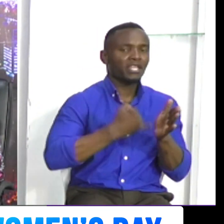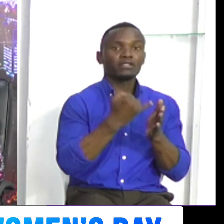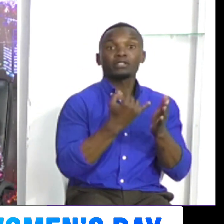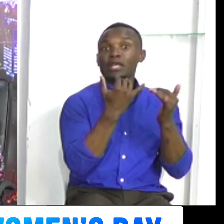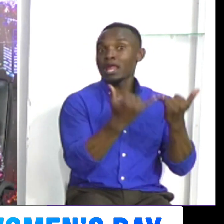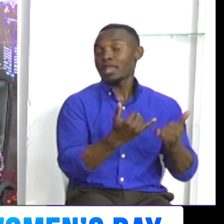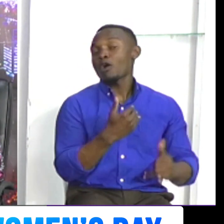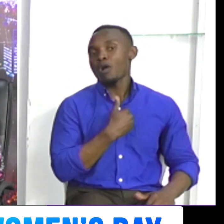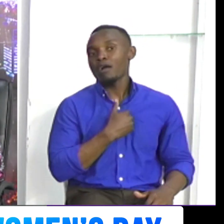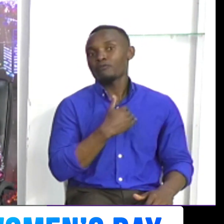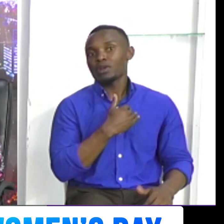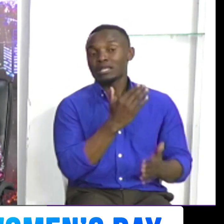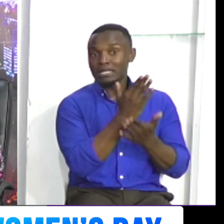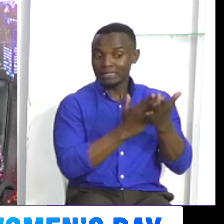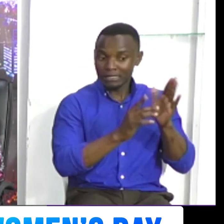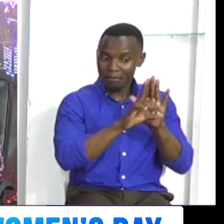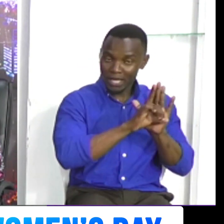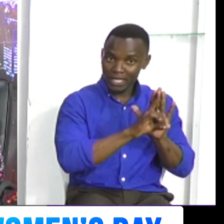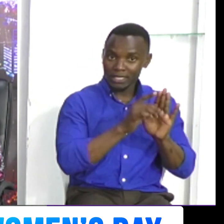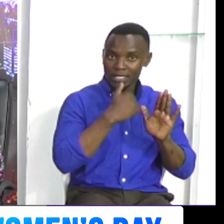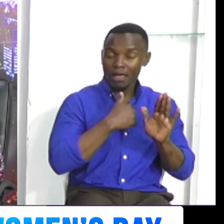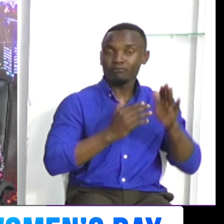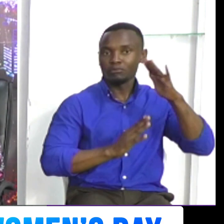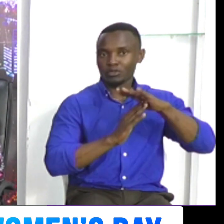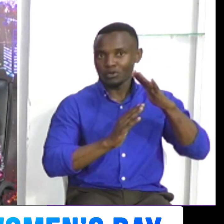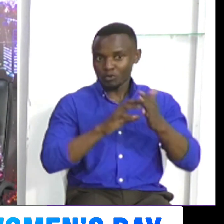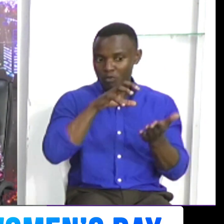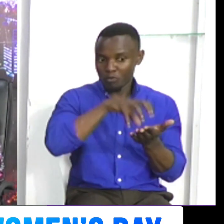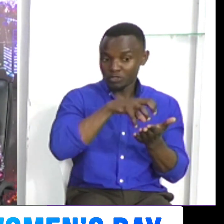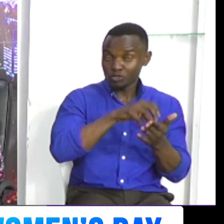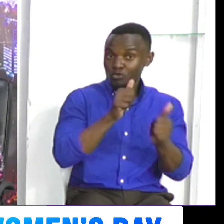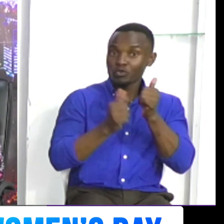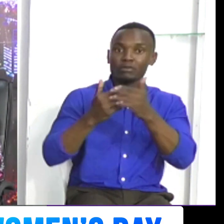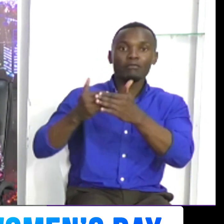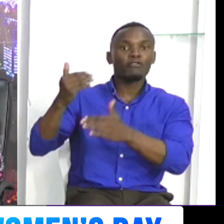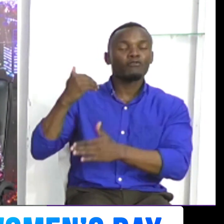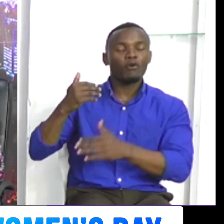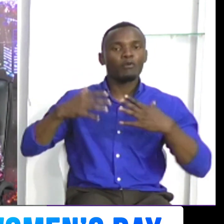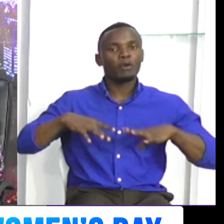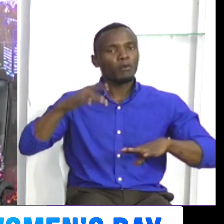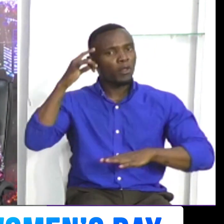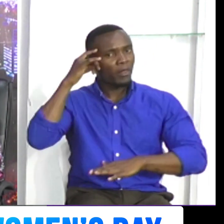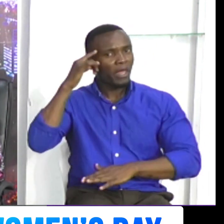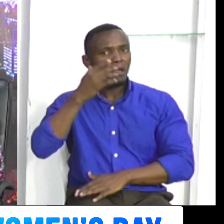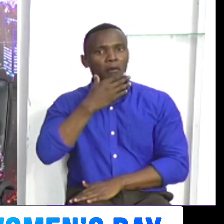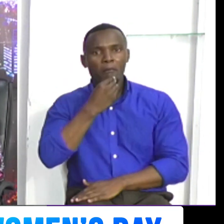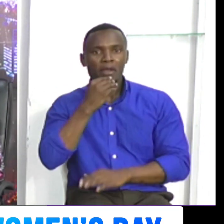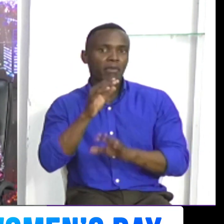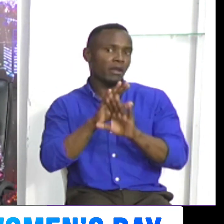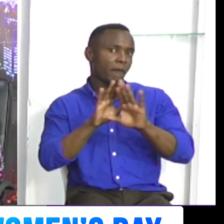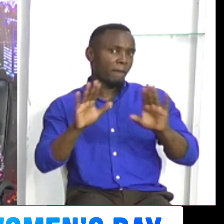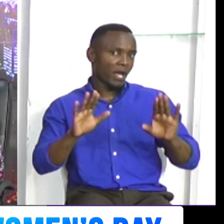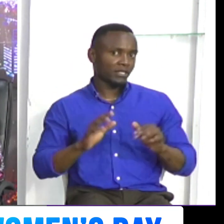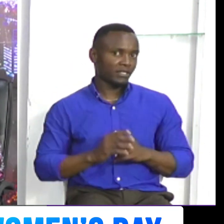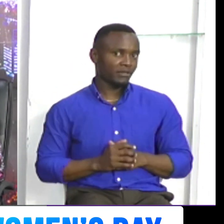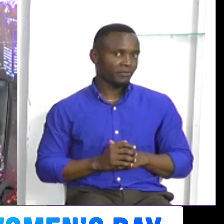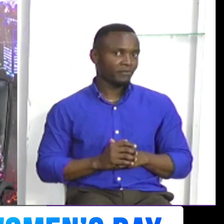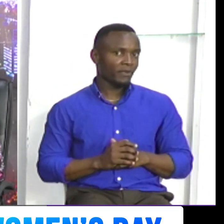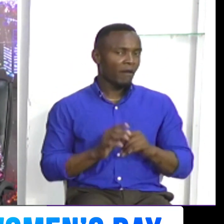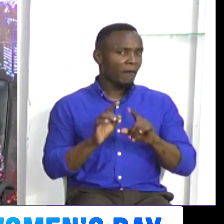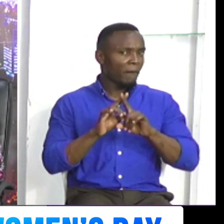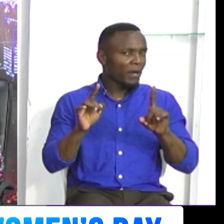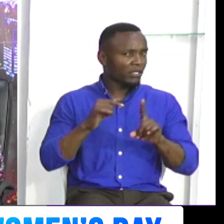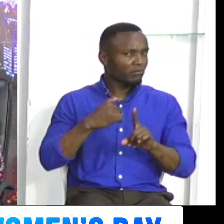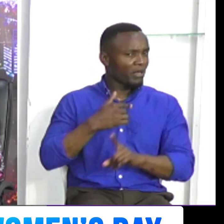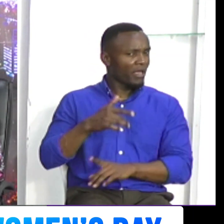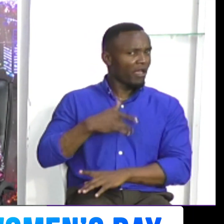have ladies who are holding these positions which were described as male dominated in the past. But I feel there's a group which has